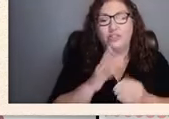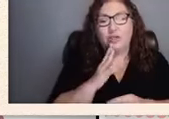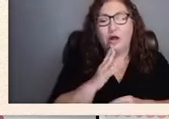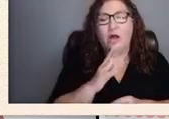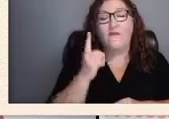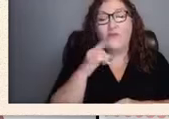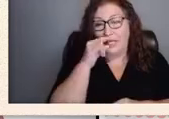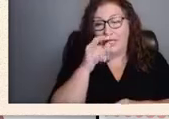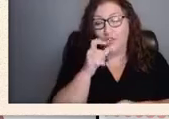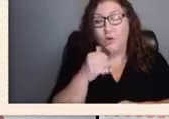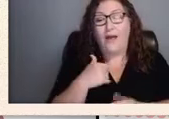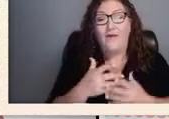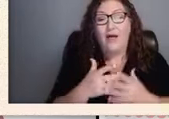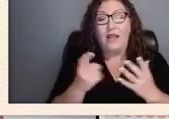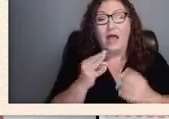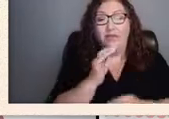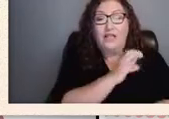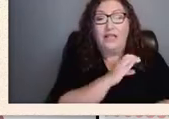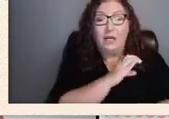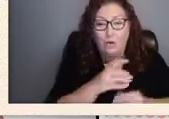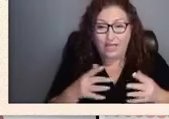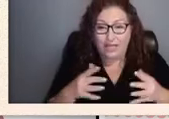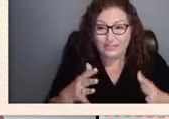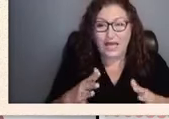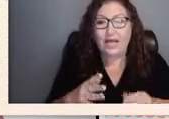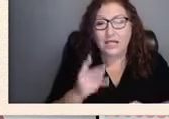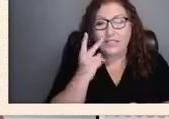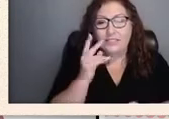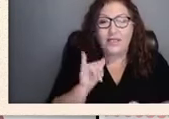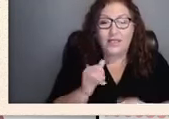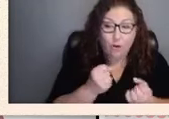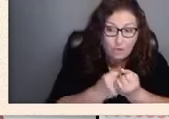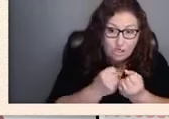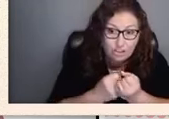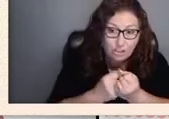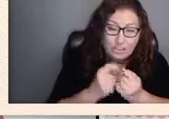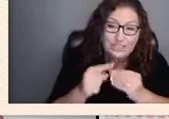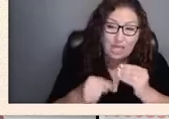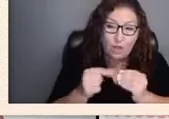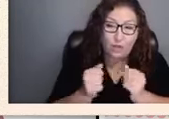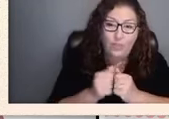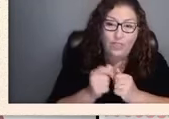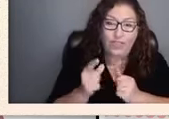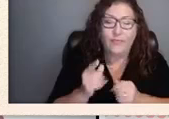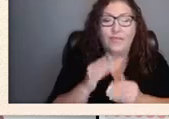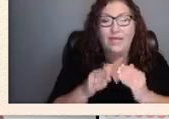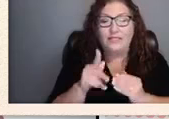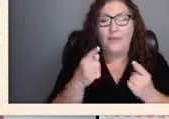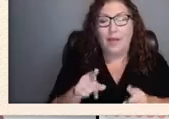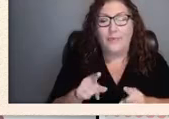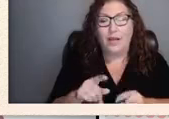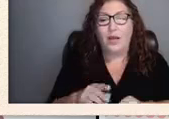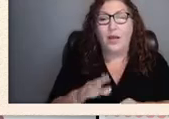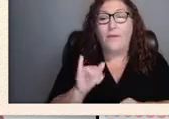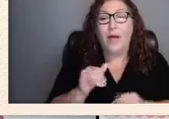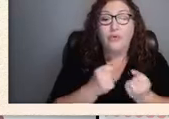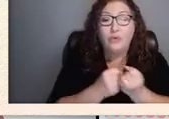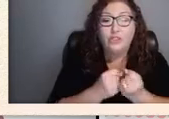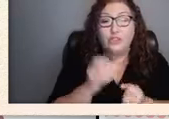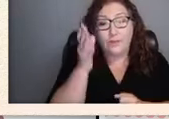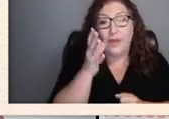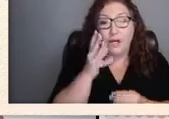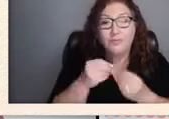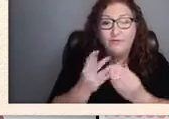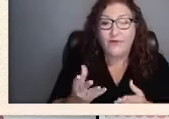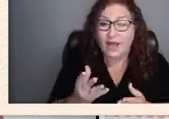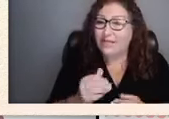lot of clinical anxiety, we see this reassurance cycle with them that ends up happening whereby the reassurance that parents are providing is actually not